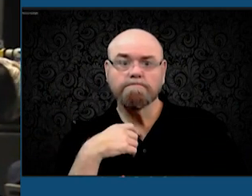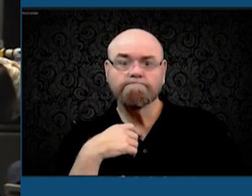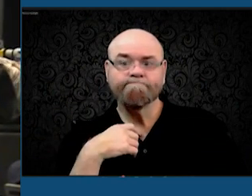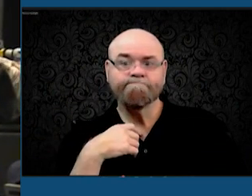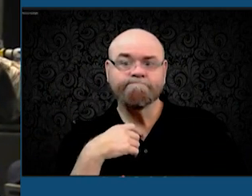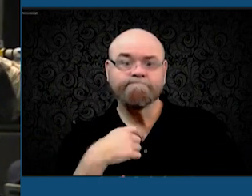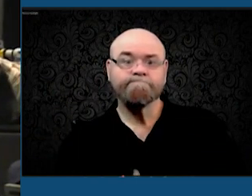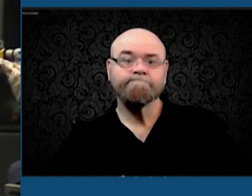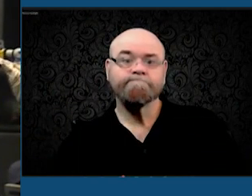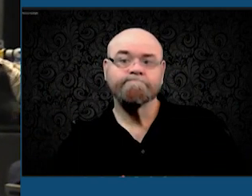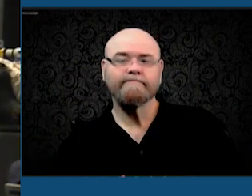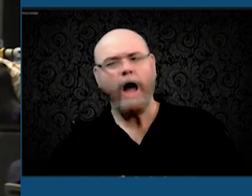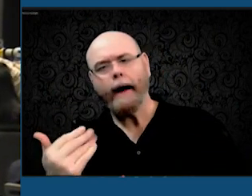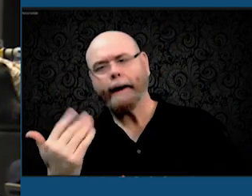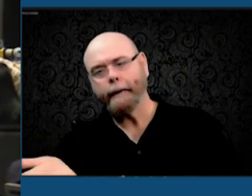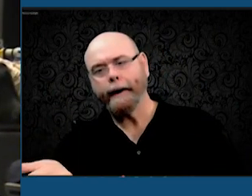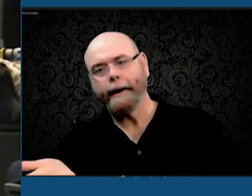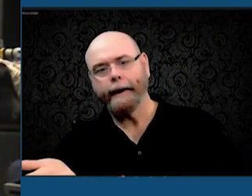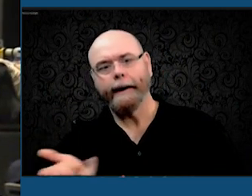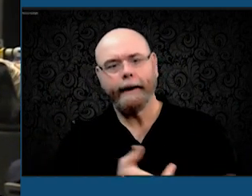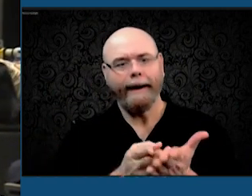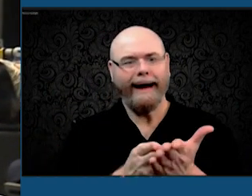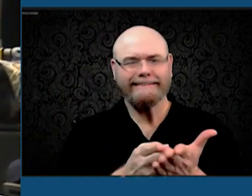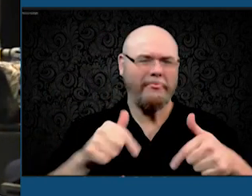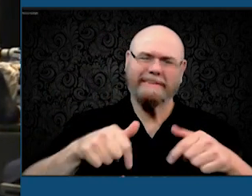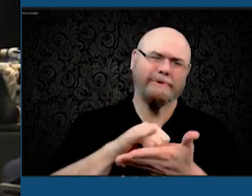Oh, come on. This is New York City.